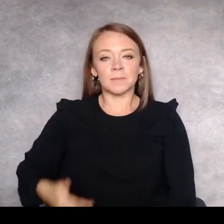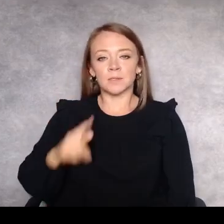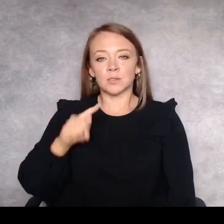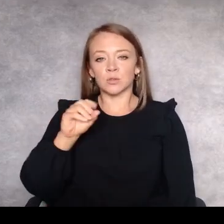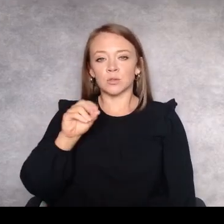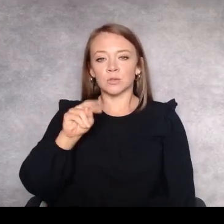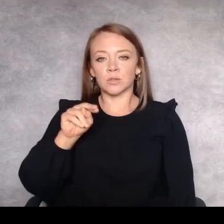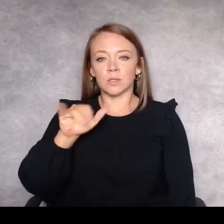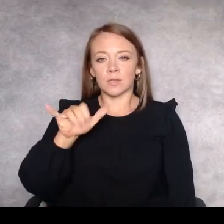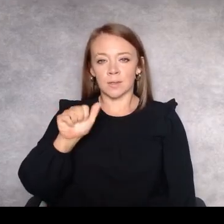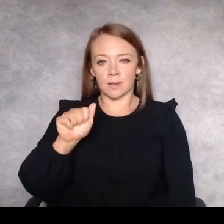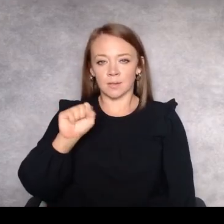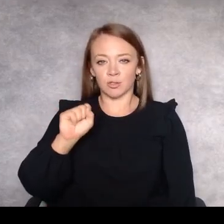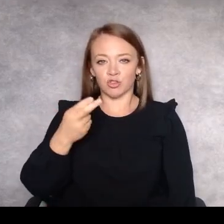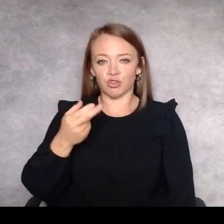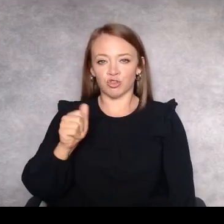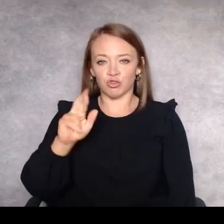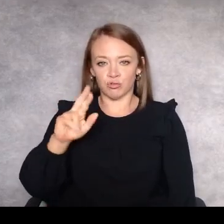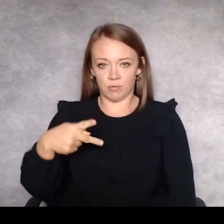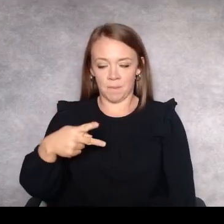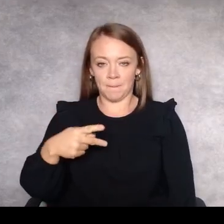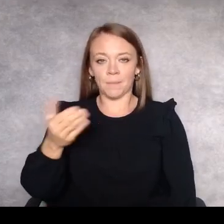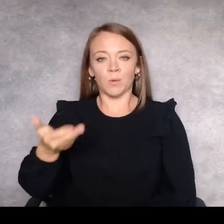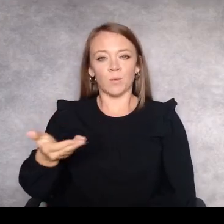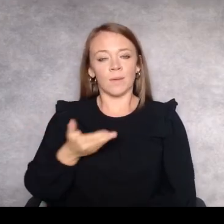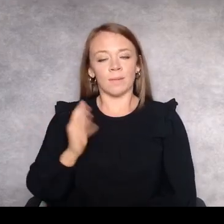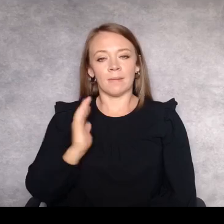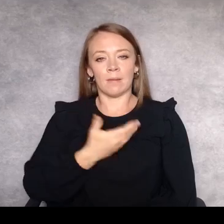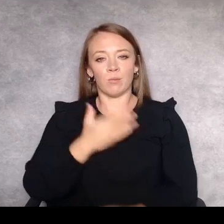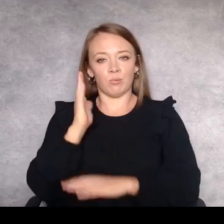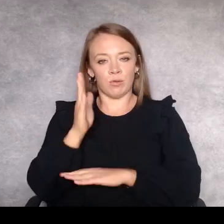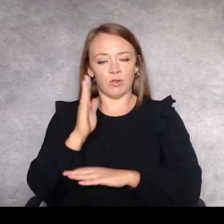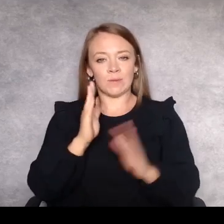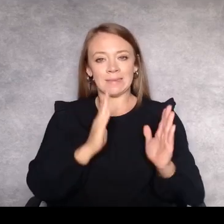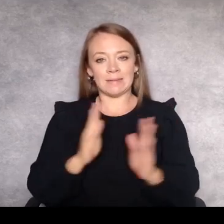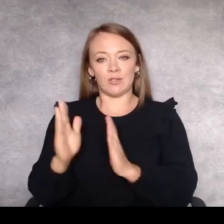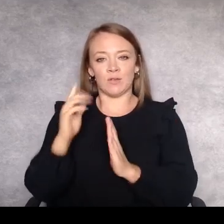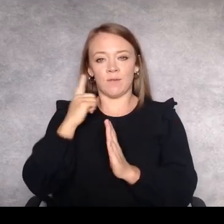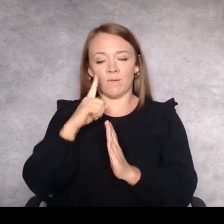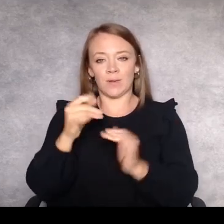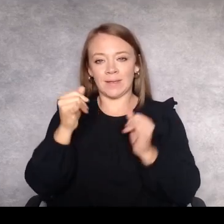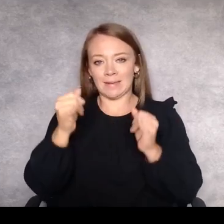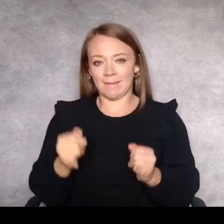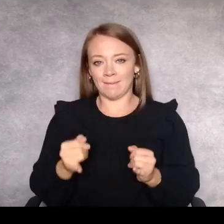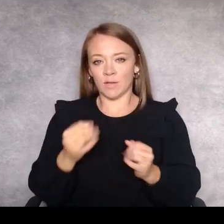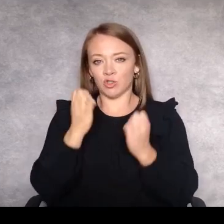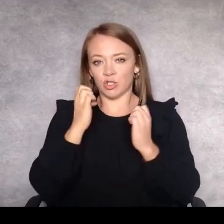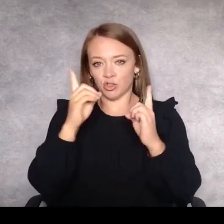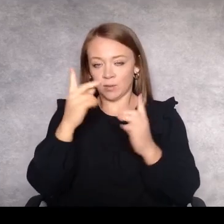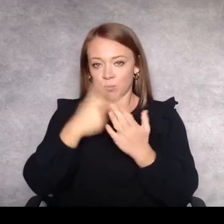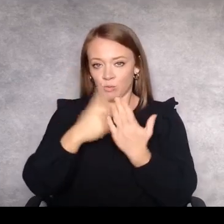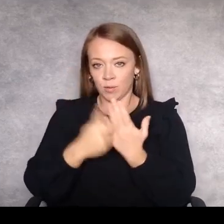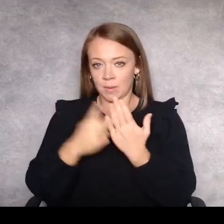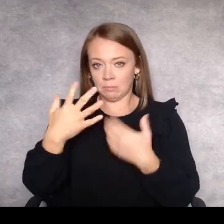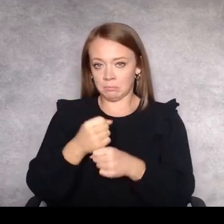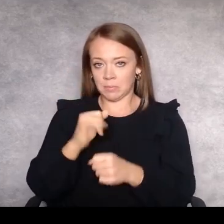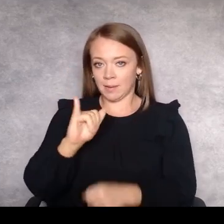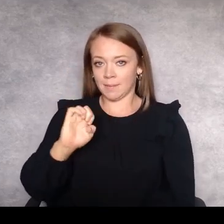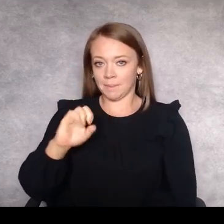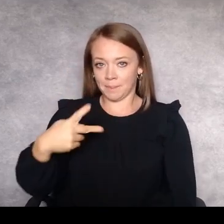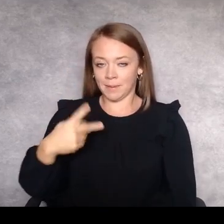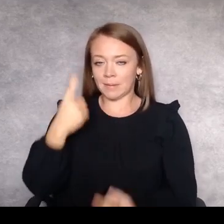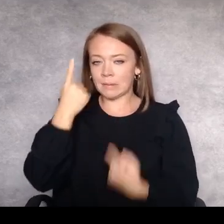Hello, I'm Tanya Sharp. Welcome to this presentation of our series on Individual Education Program,